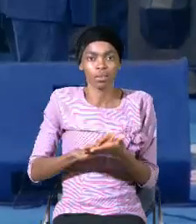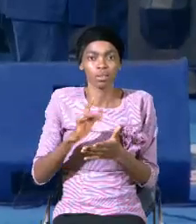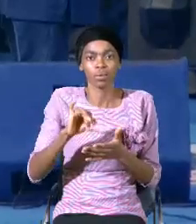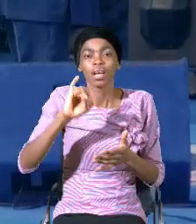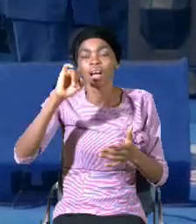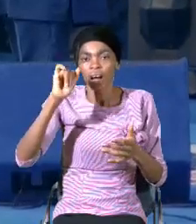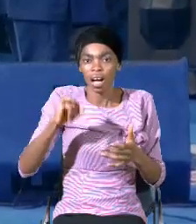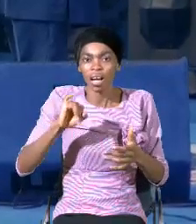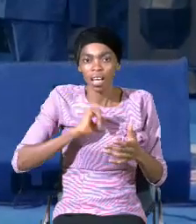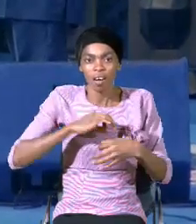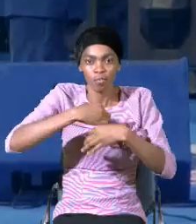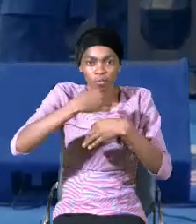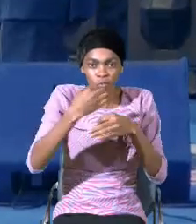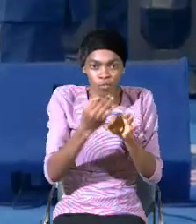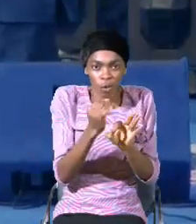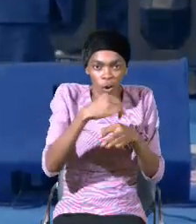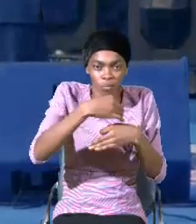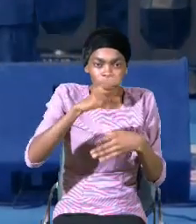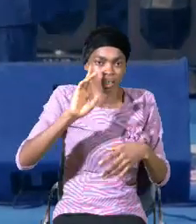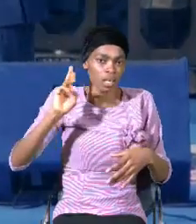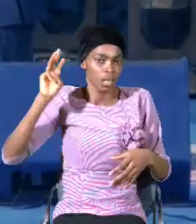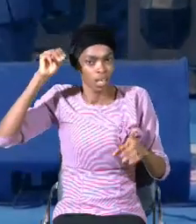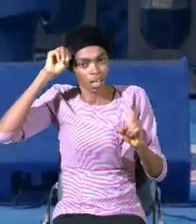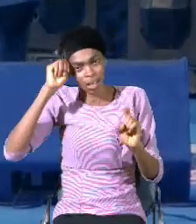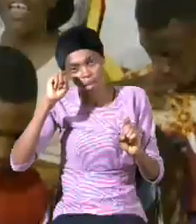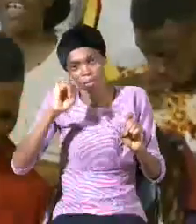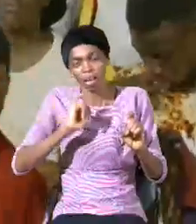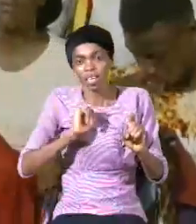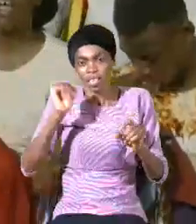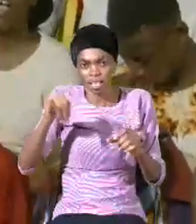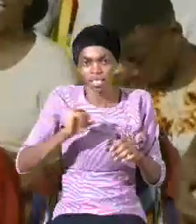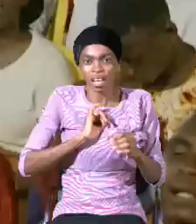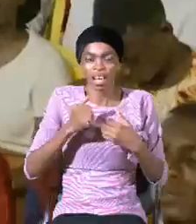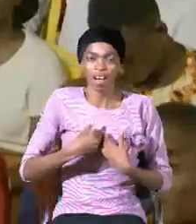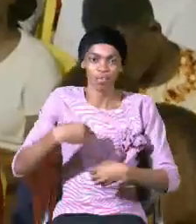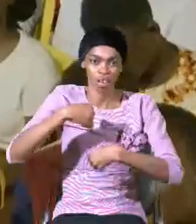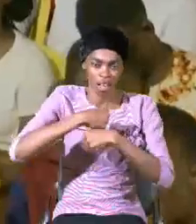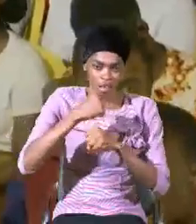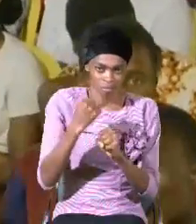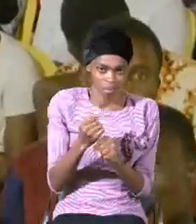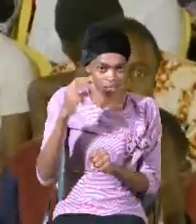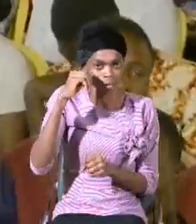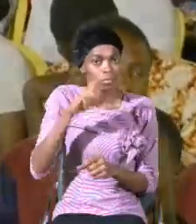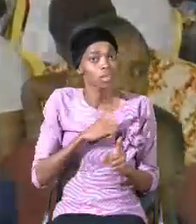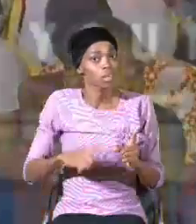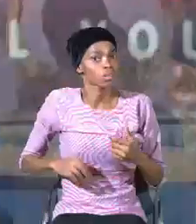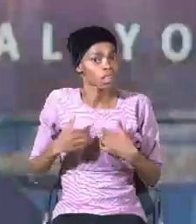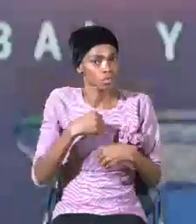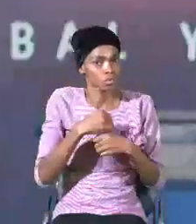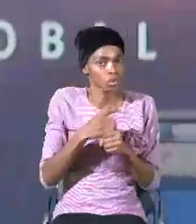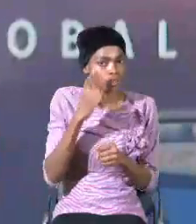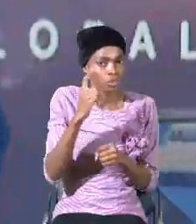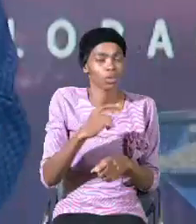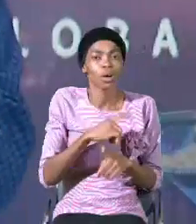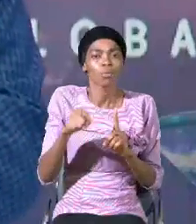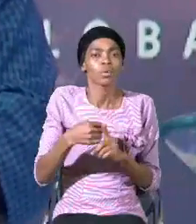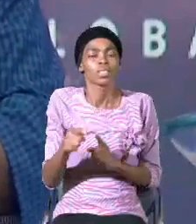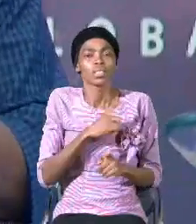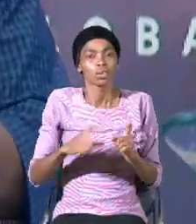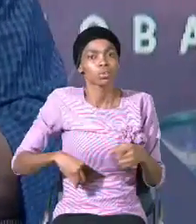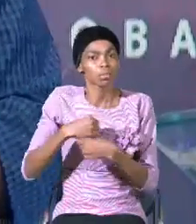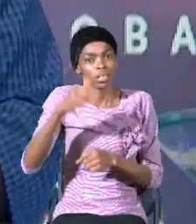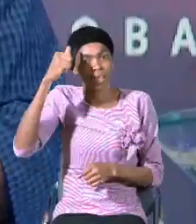have made him. The Lord has made you. Now, when the Lord made Adam